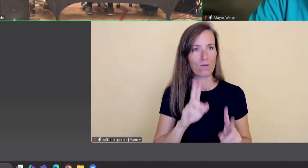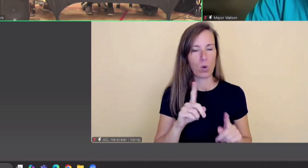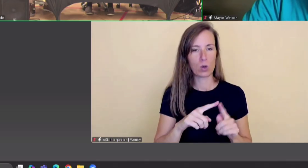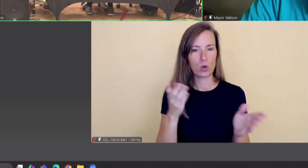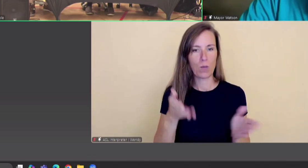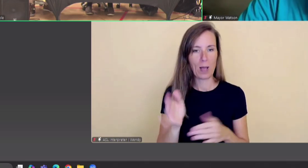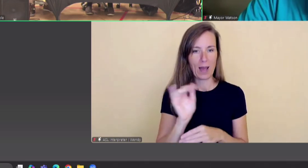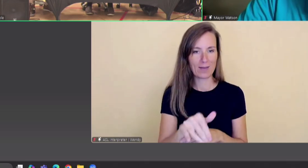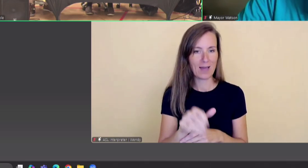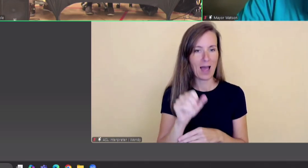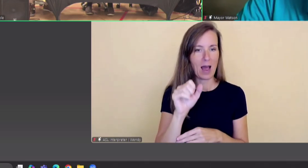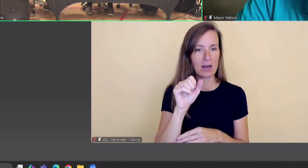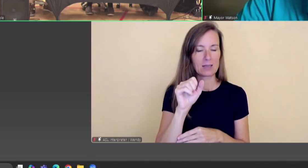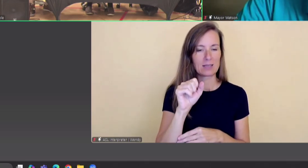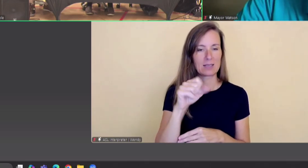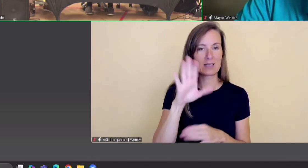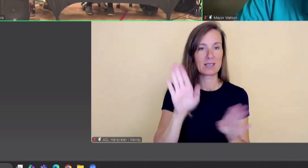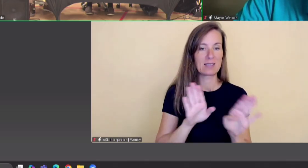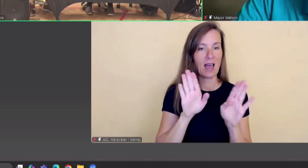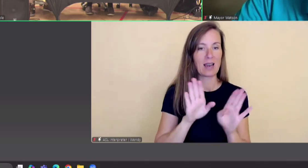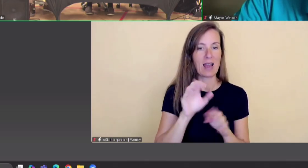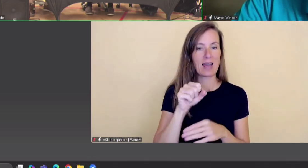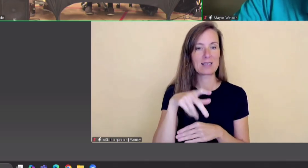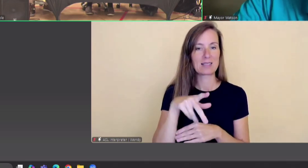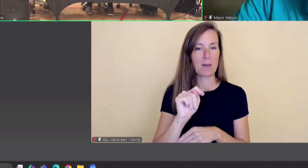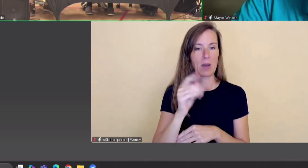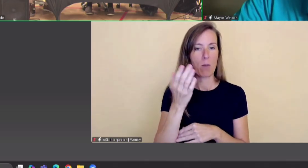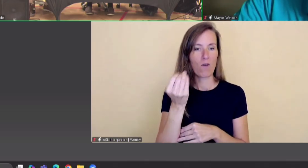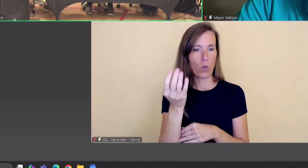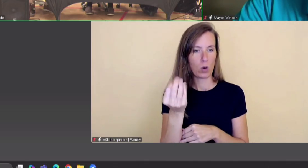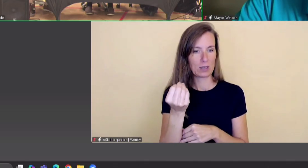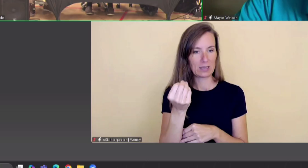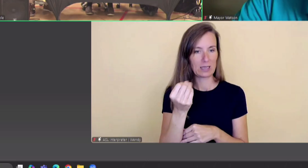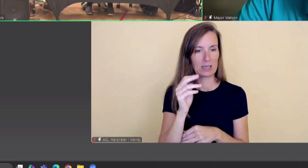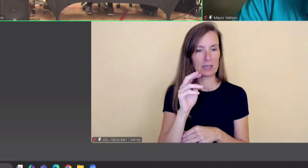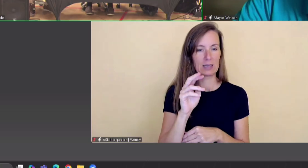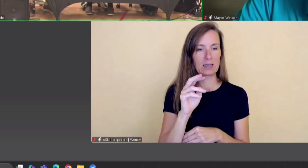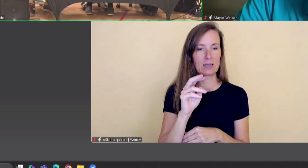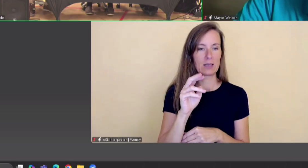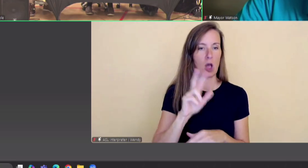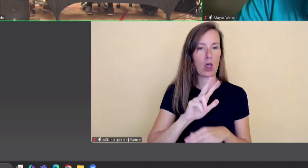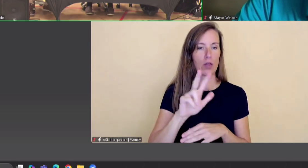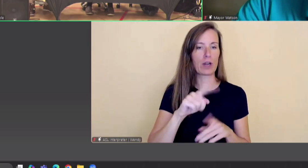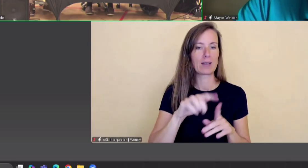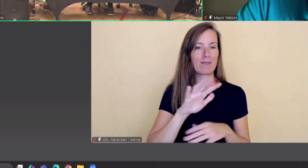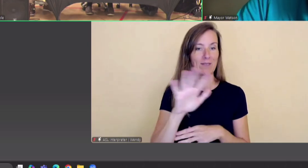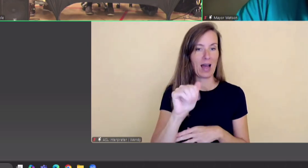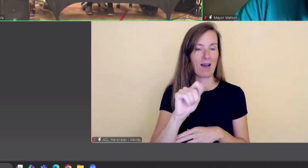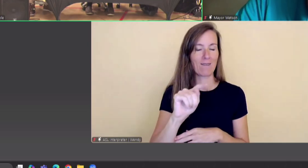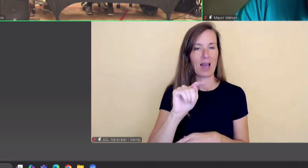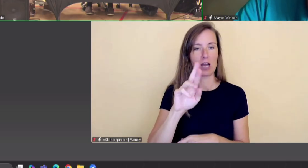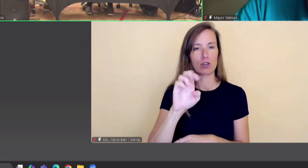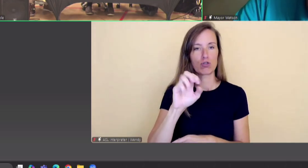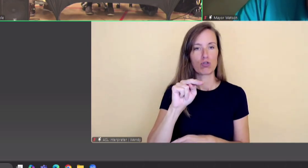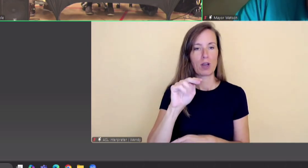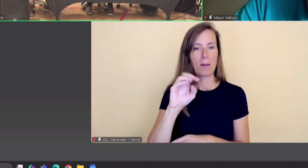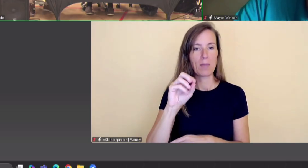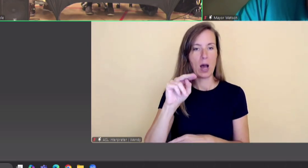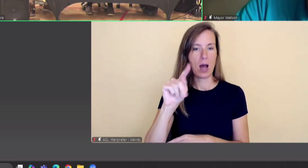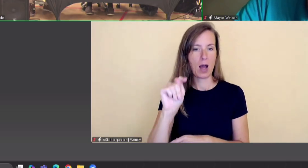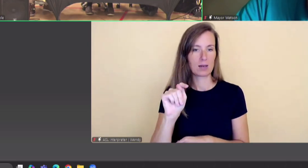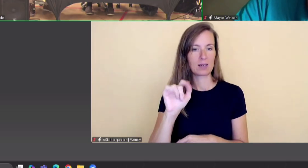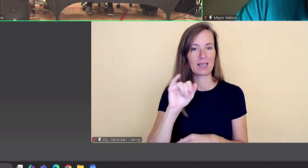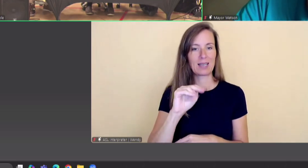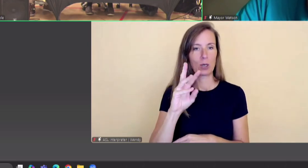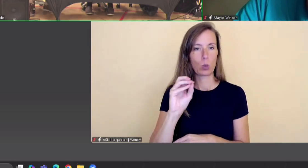3 p.m. to 5 p.m. at Tremont Inwood area. Everyone's invited out for that. As we do this every year, we started